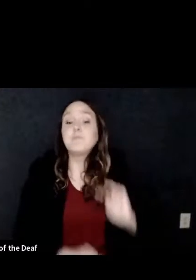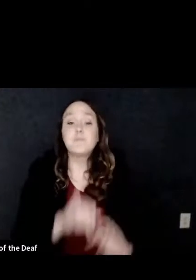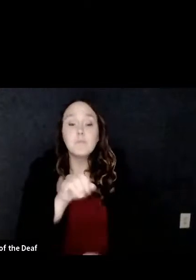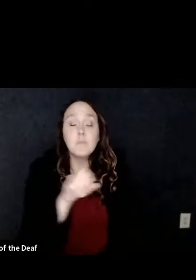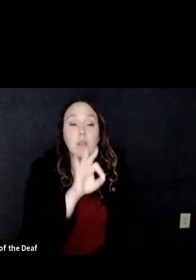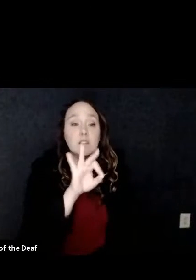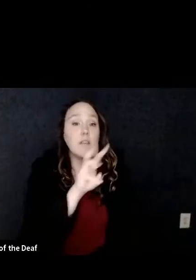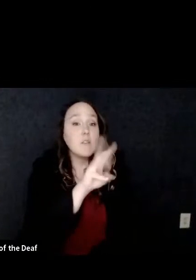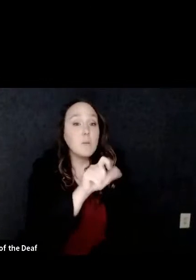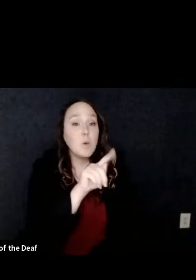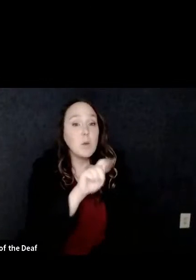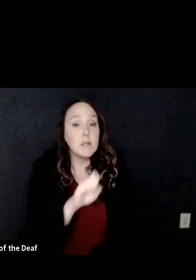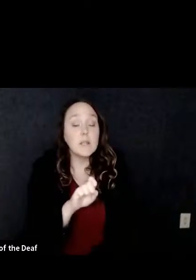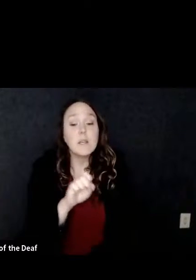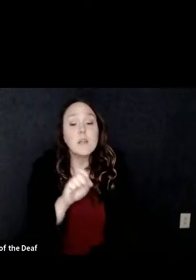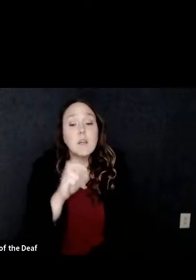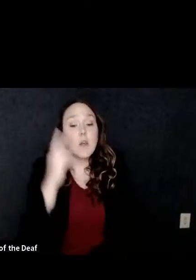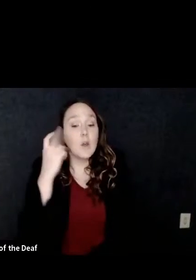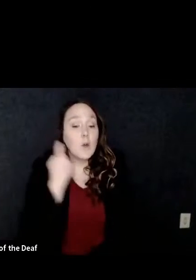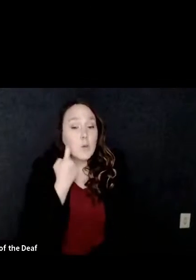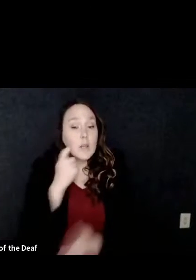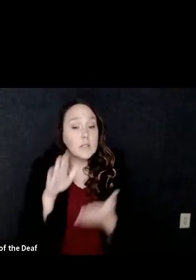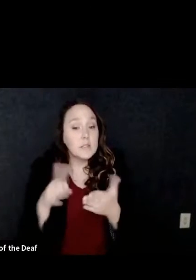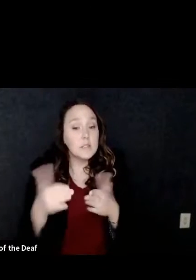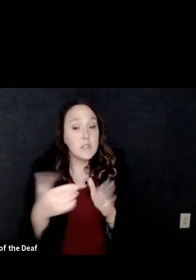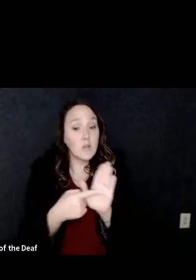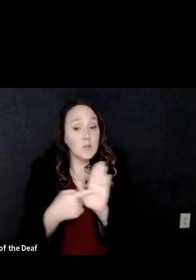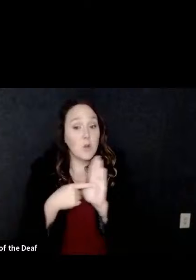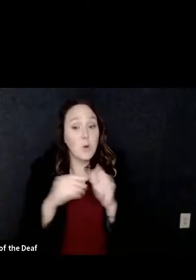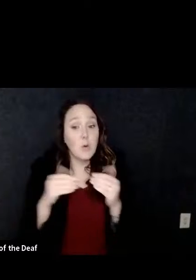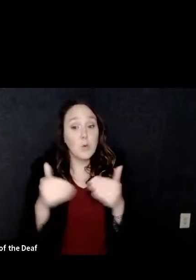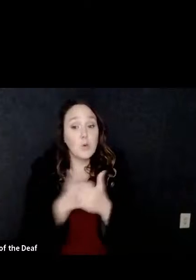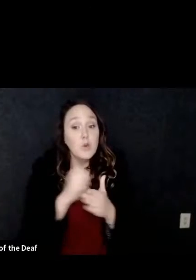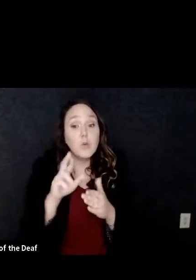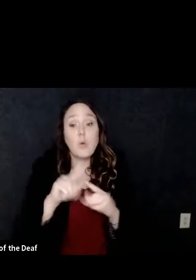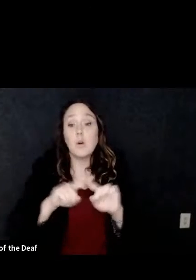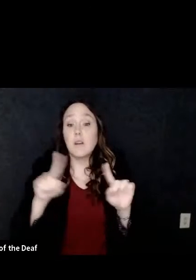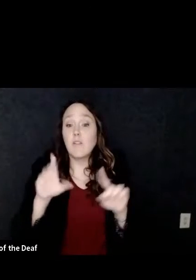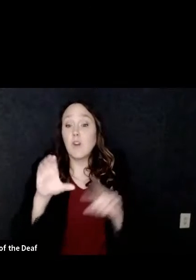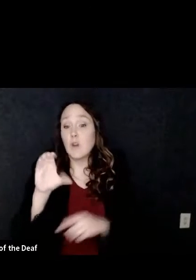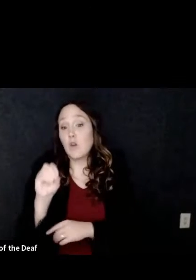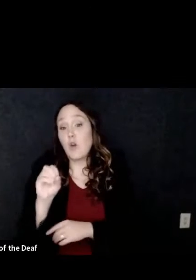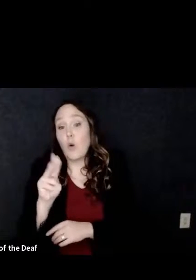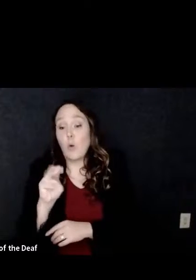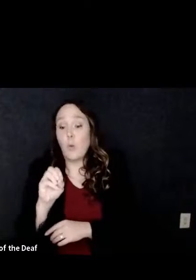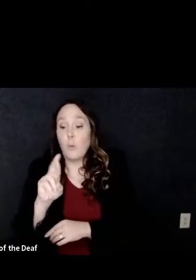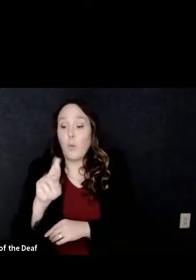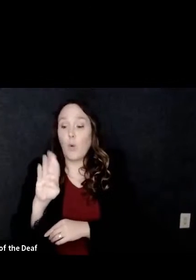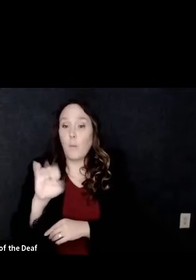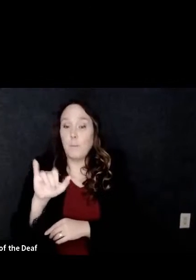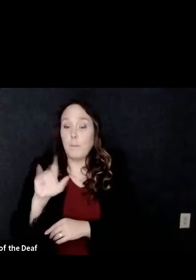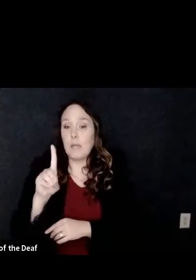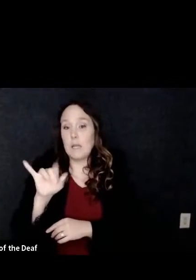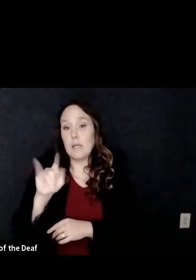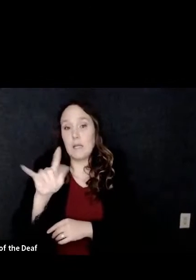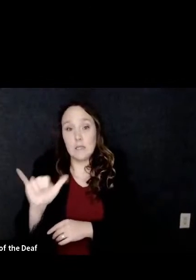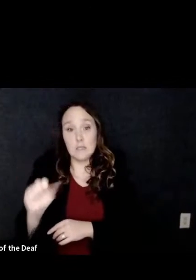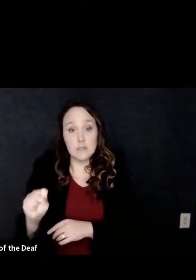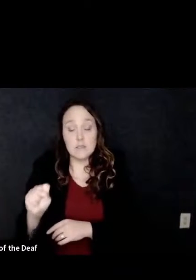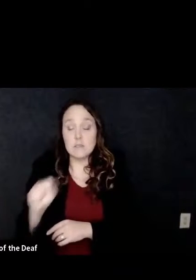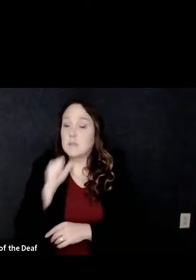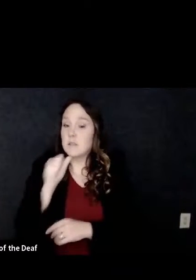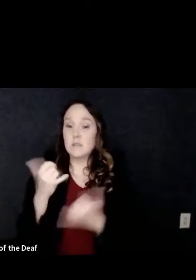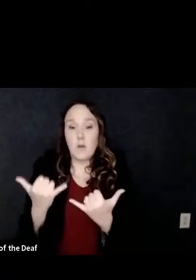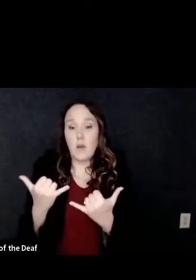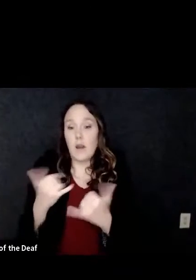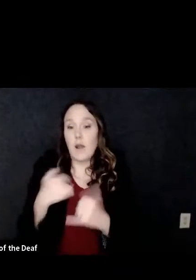Jeff with WATE, are the recent deaths showing any new or different comorbidities? Not at this point.